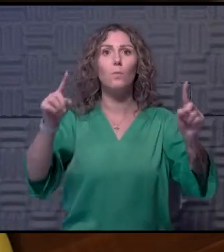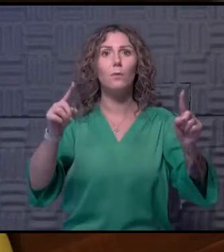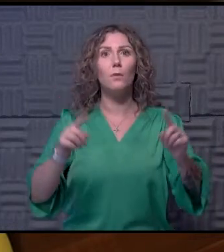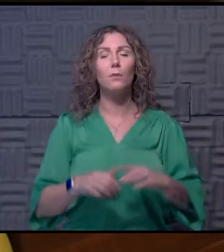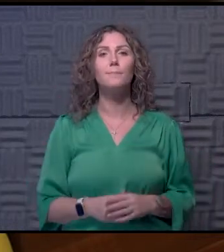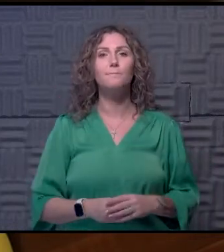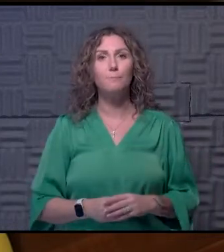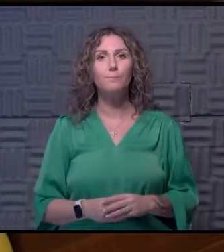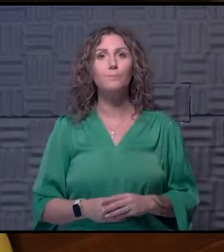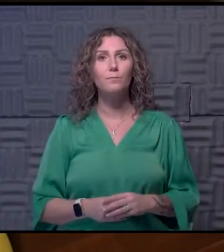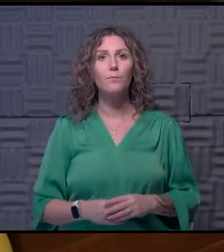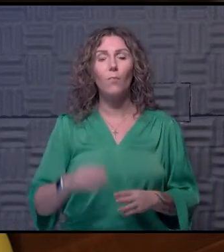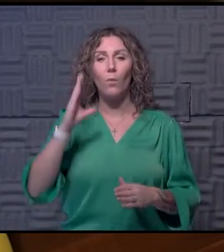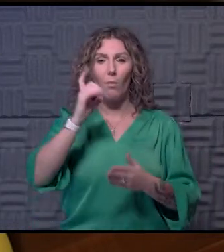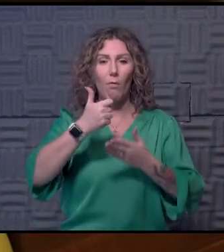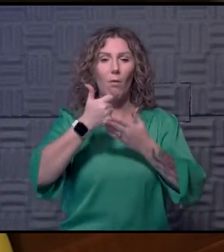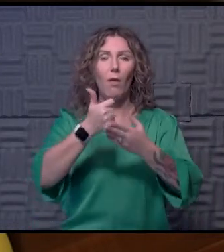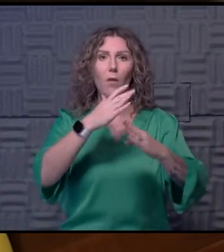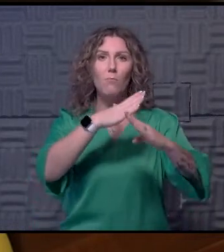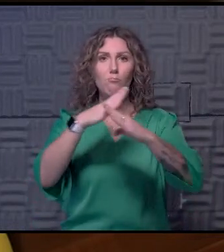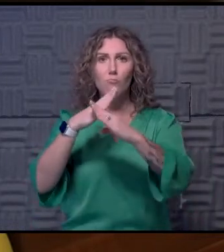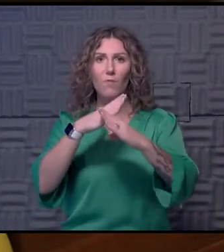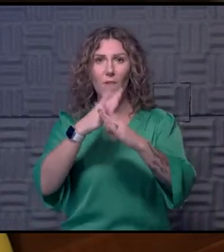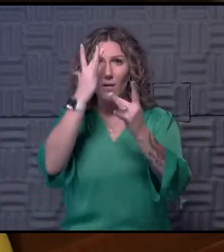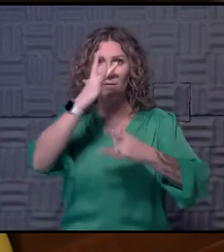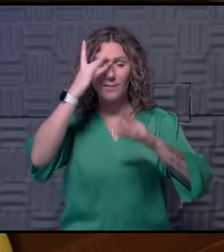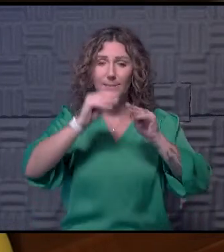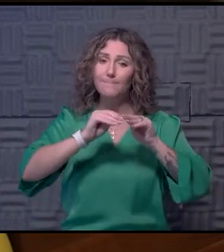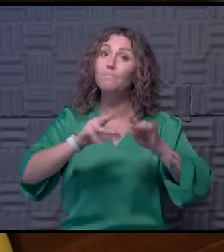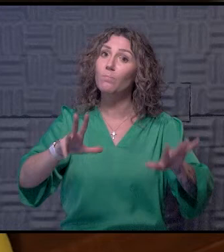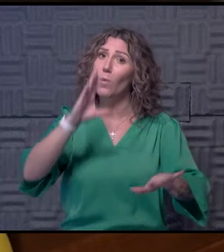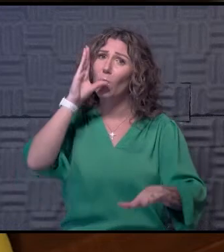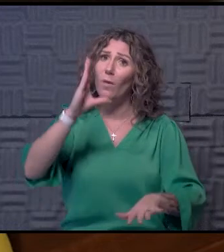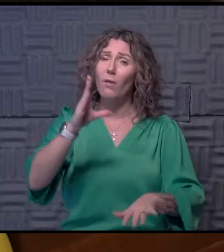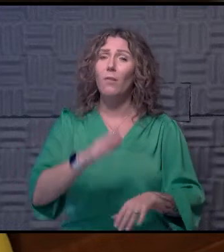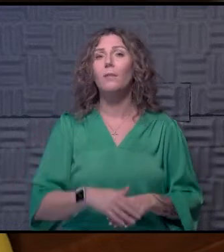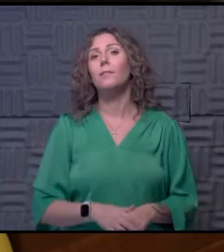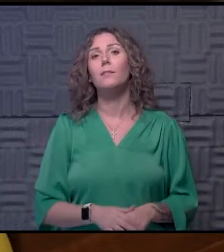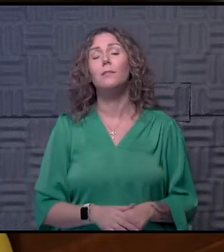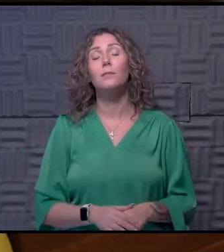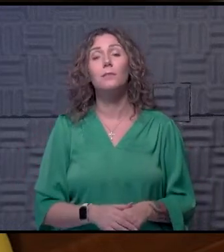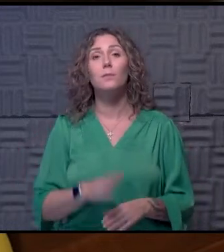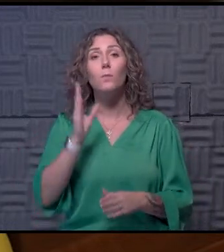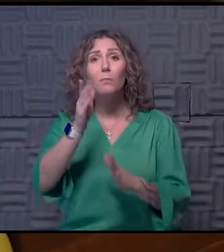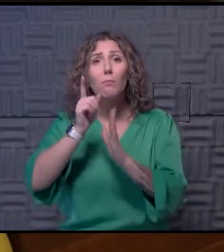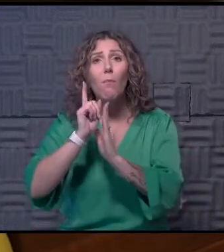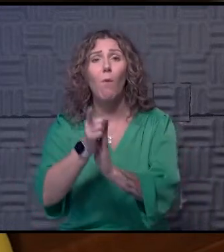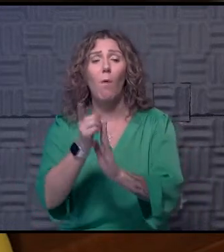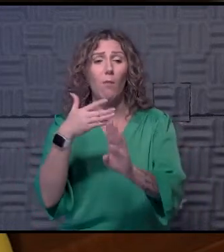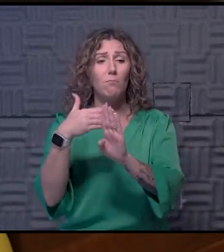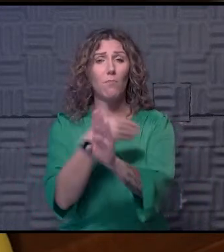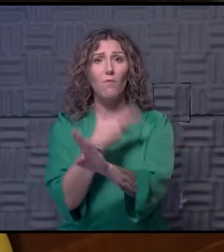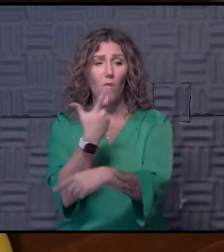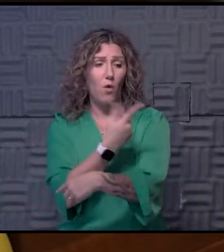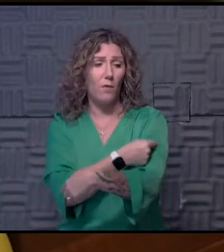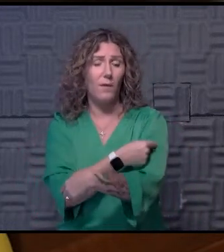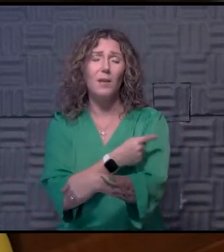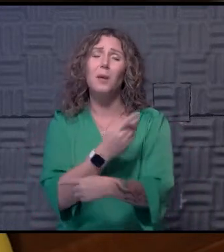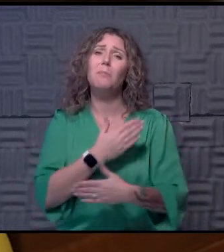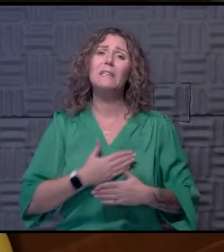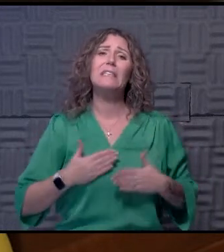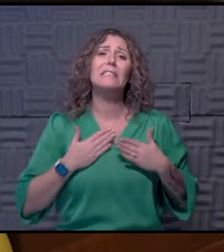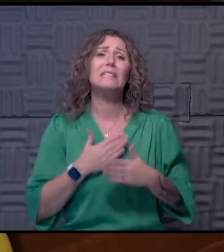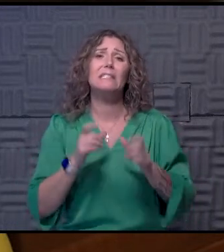they will help prevent the spread of the disease. So I think, it's going to be a while before we have the vaccine, so please